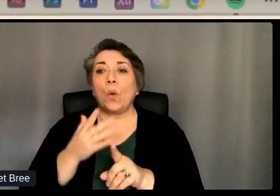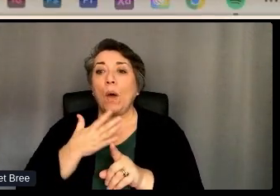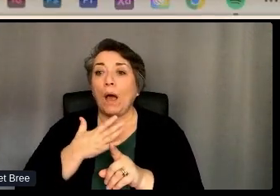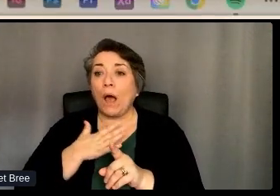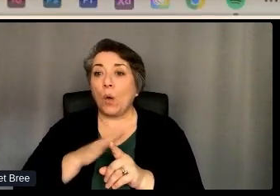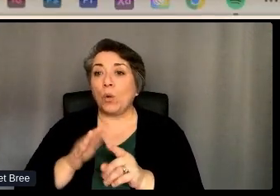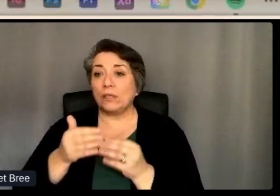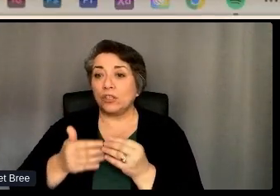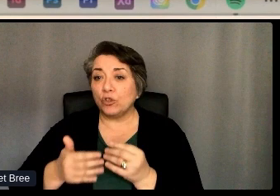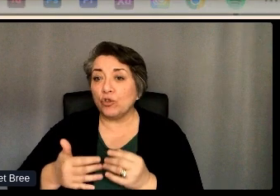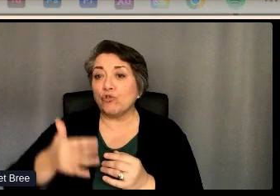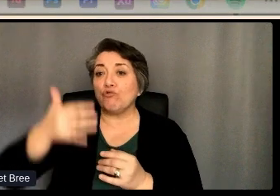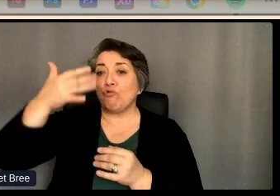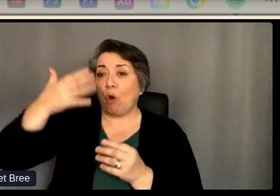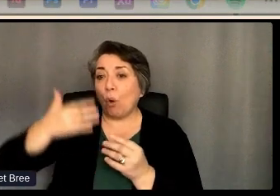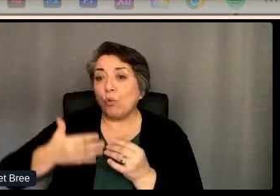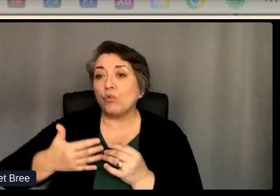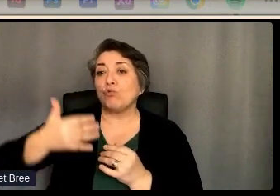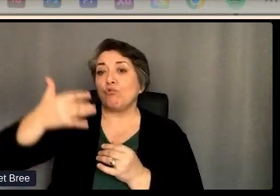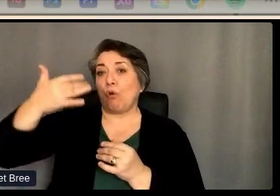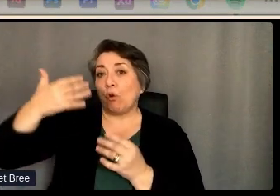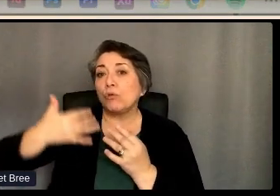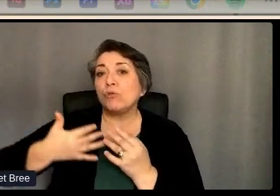I'm enabling this feature as well.